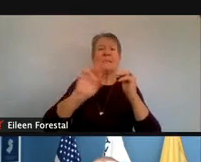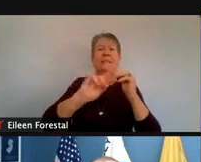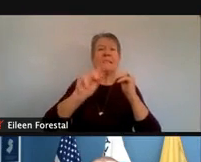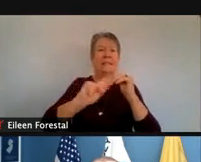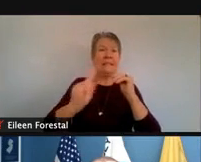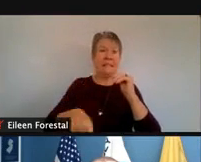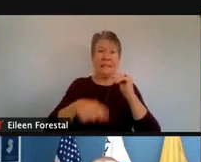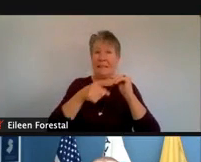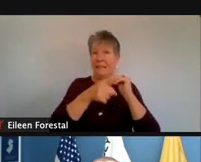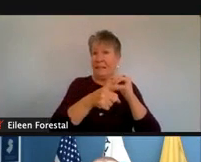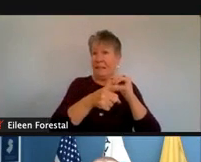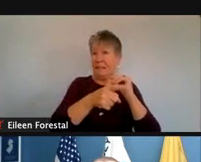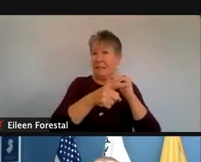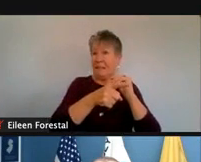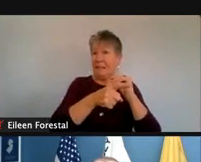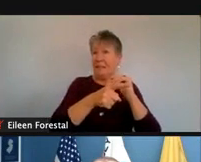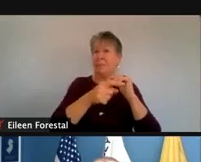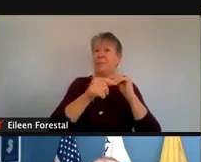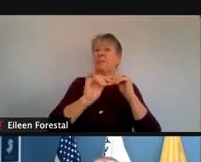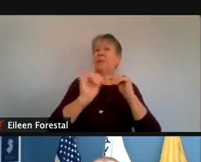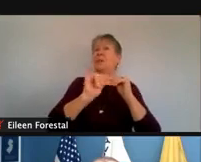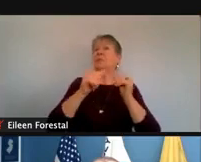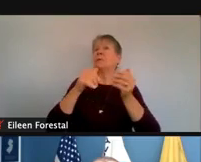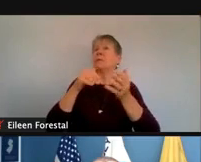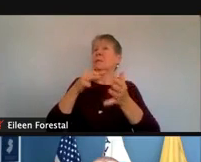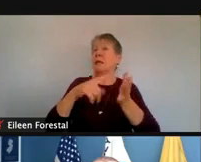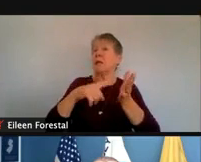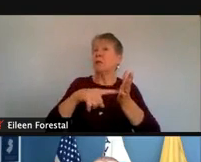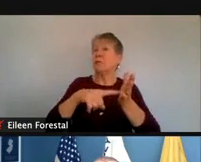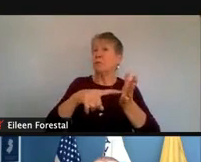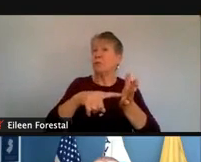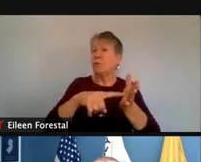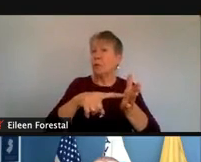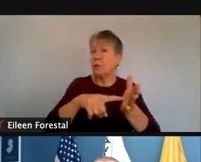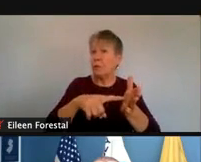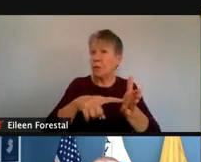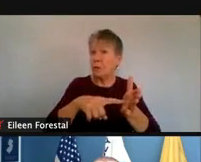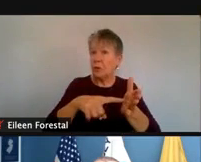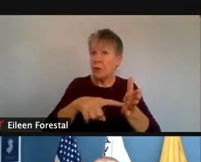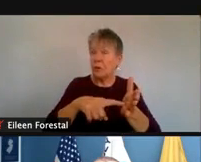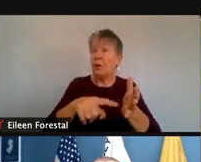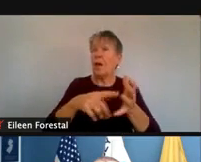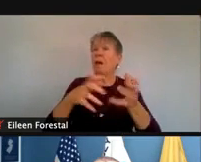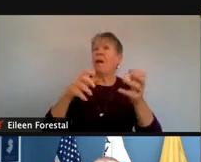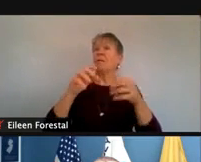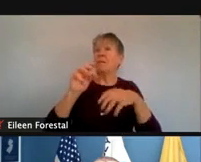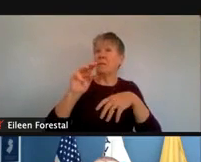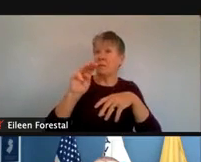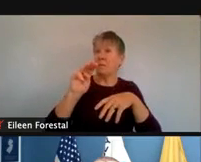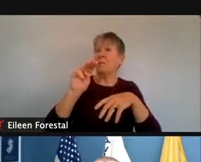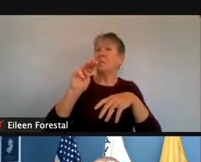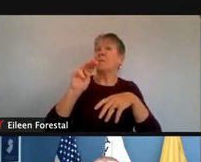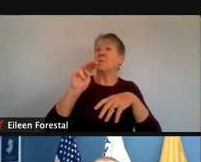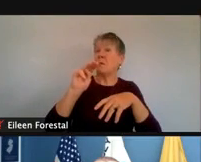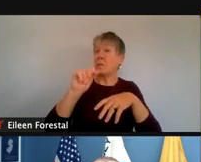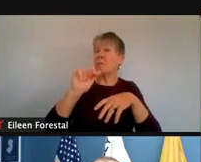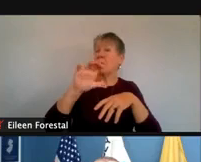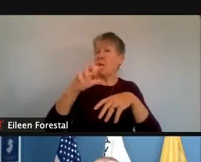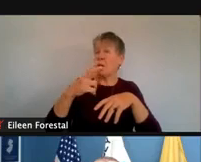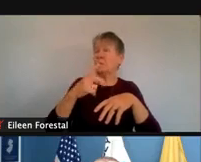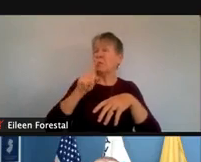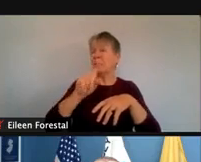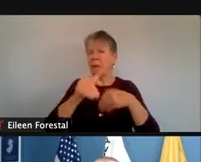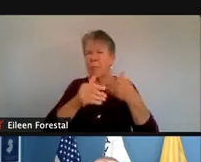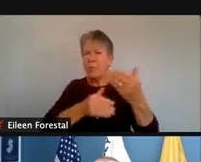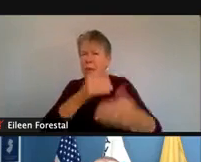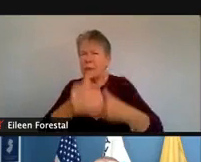about vaccine and the development process. The department's vaccine task force has 9 teams focused